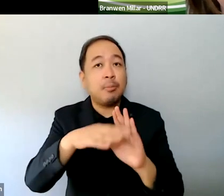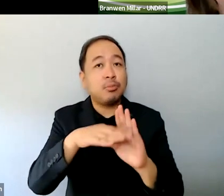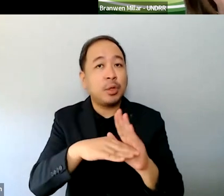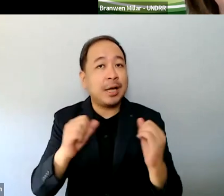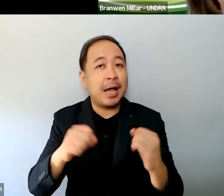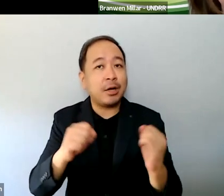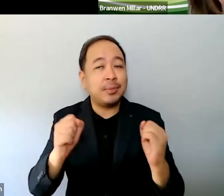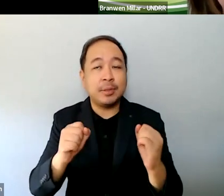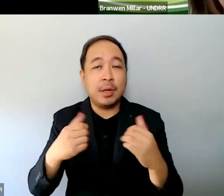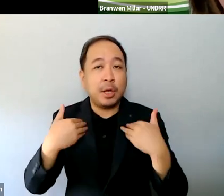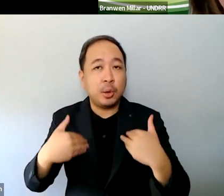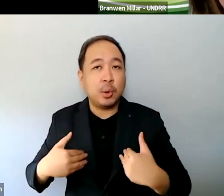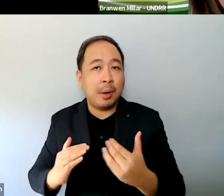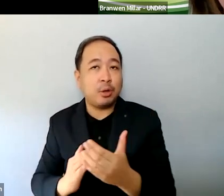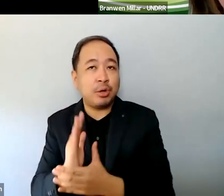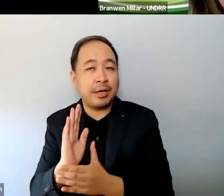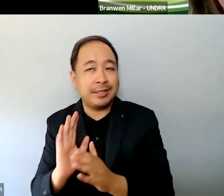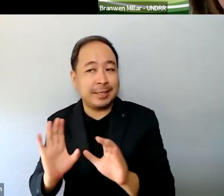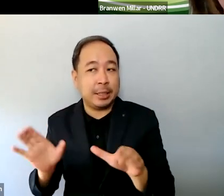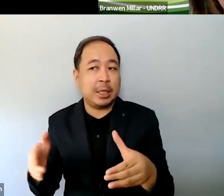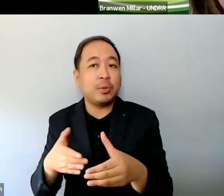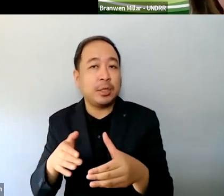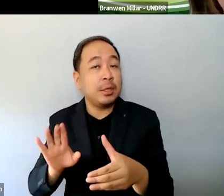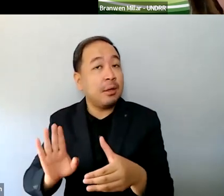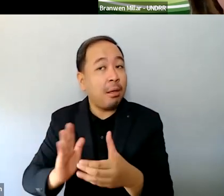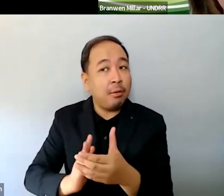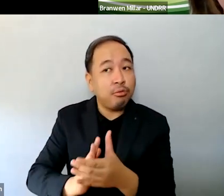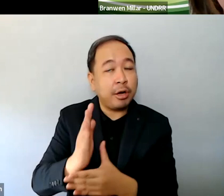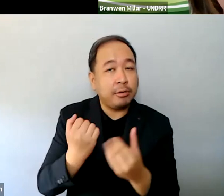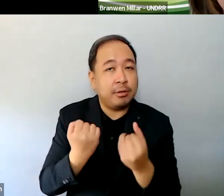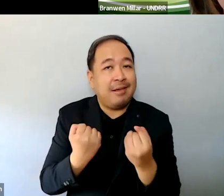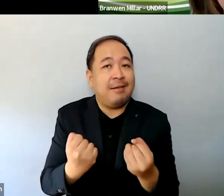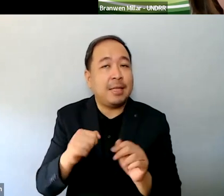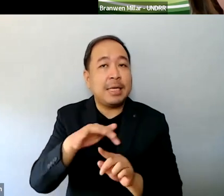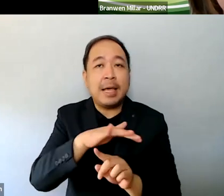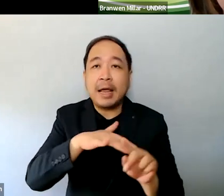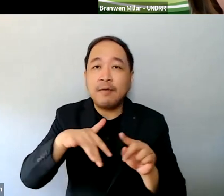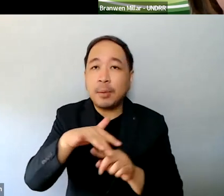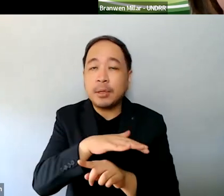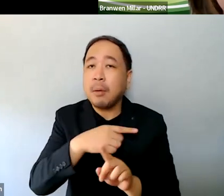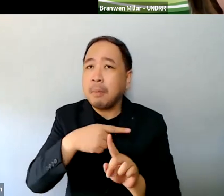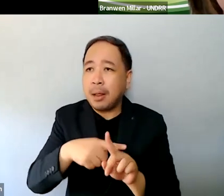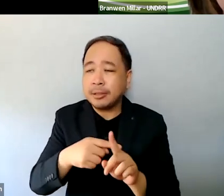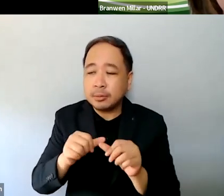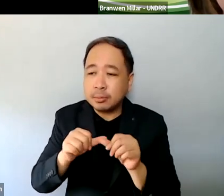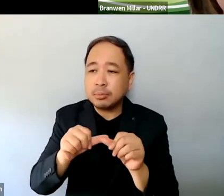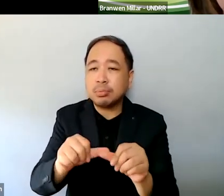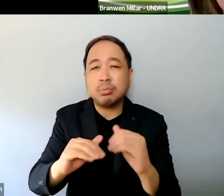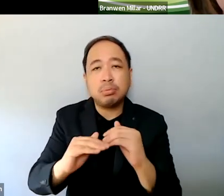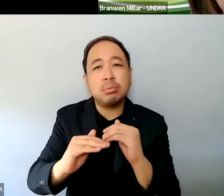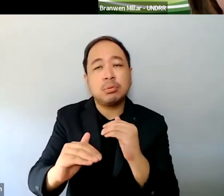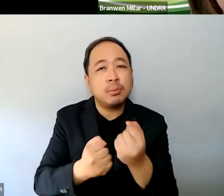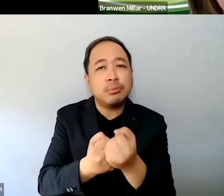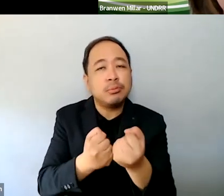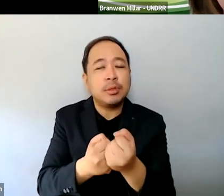Rights Council on the right to a healthy environment and sustainable environment. And in that, it also states